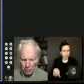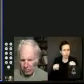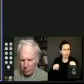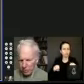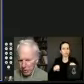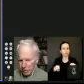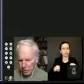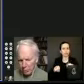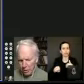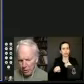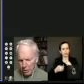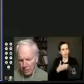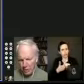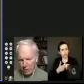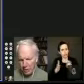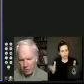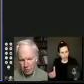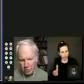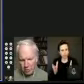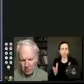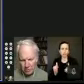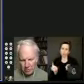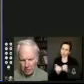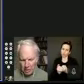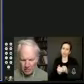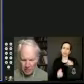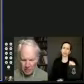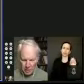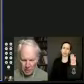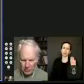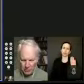Bill 432-1, this